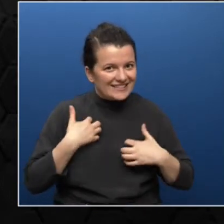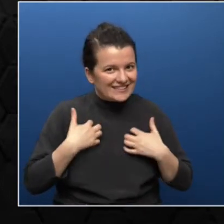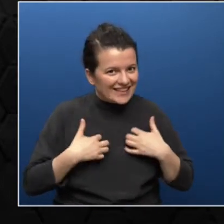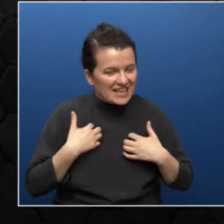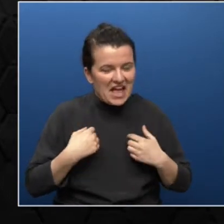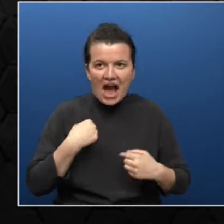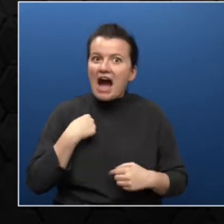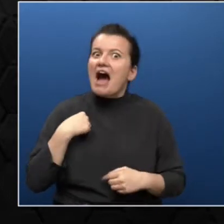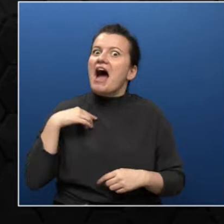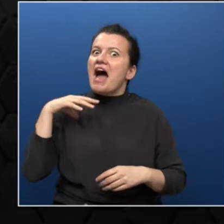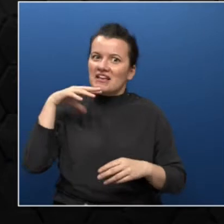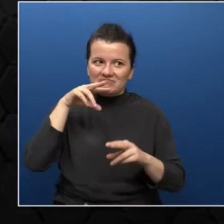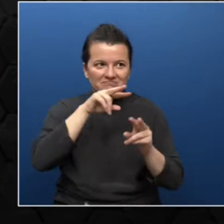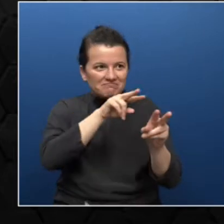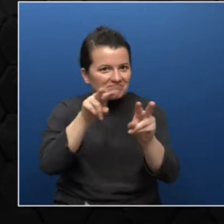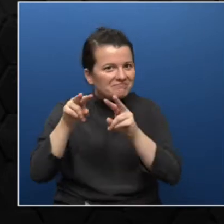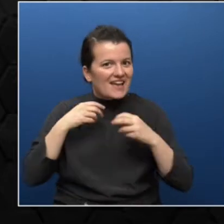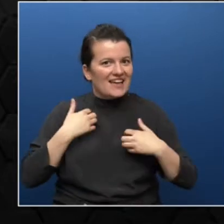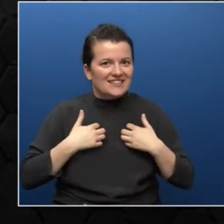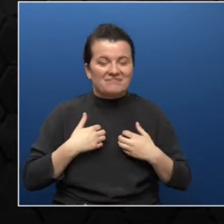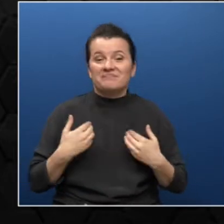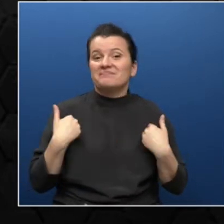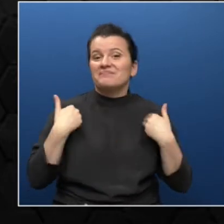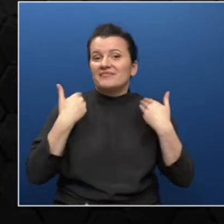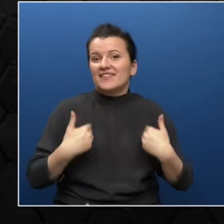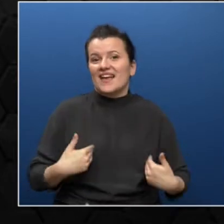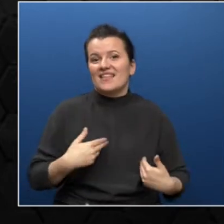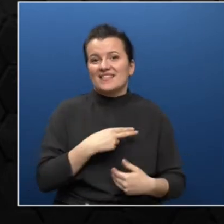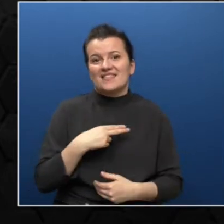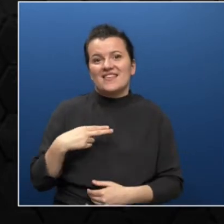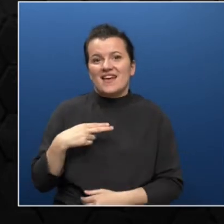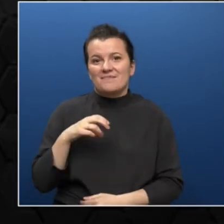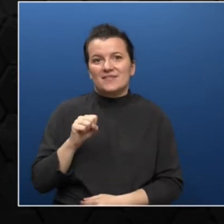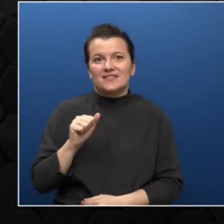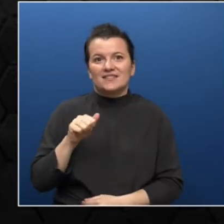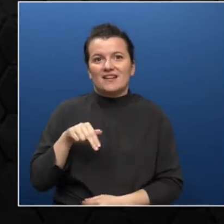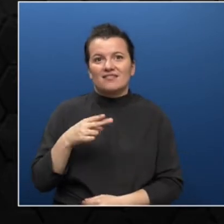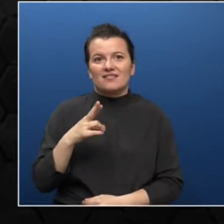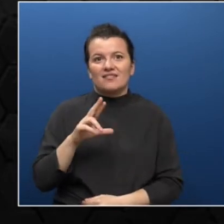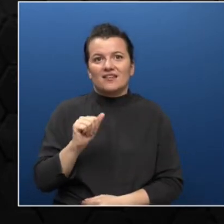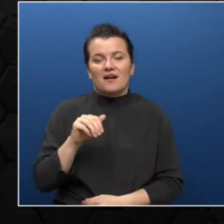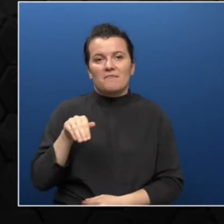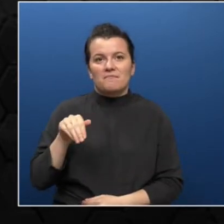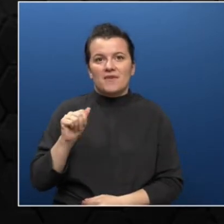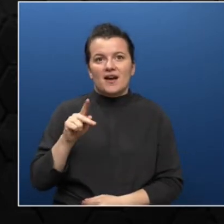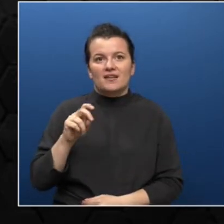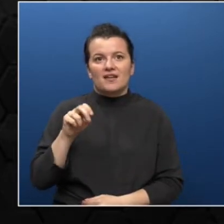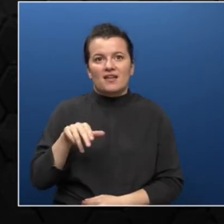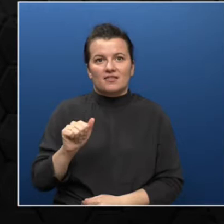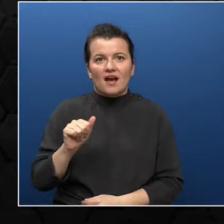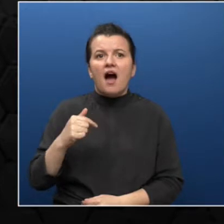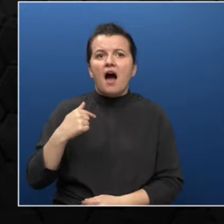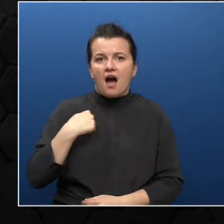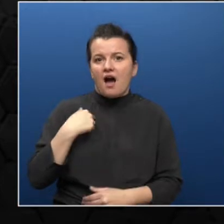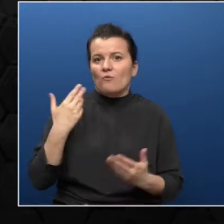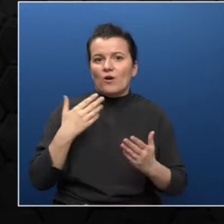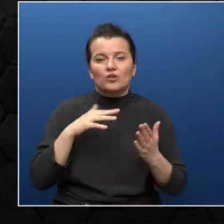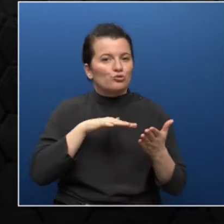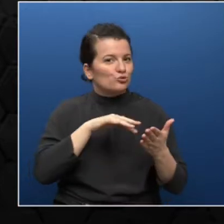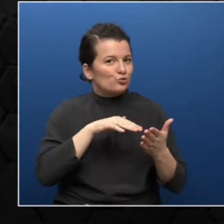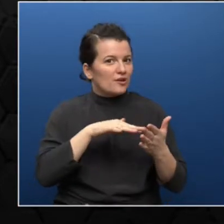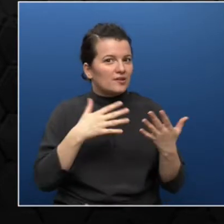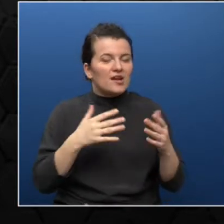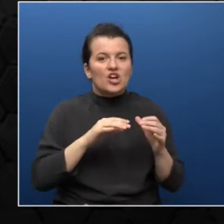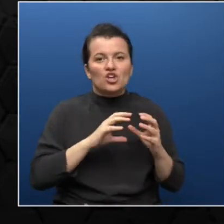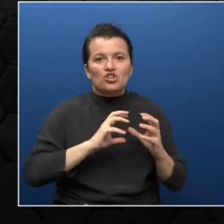So my name is Sandra McKenna. I'm an engineering student. Collins is my classmate and also my project